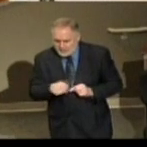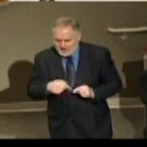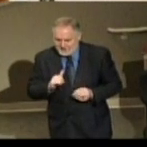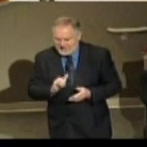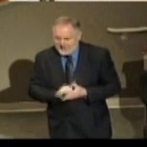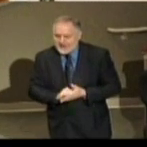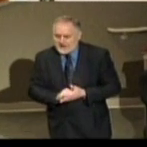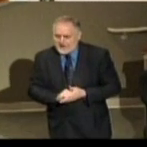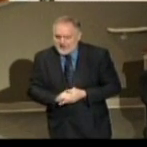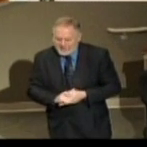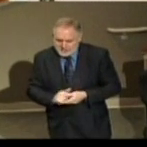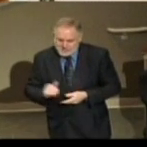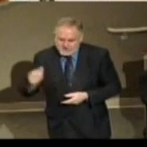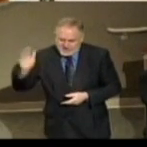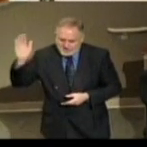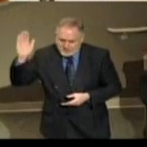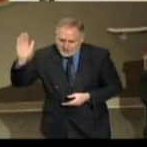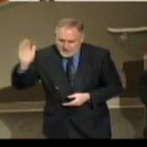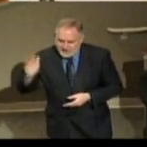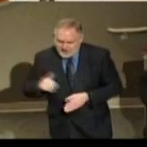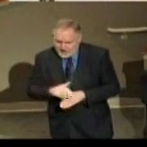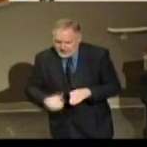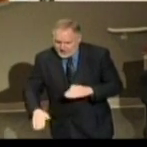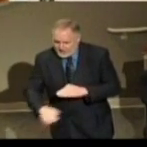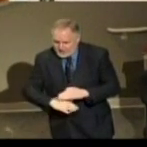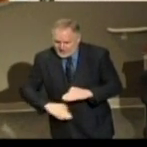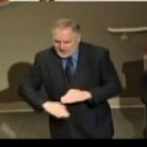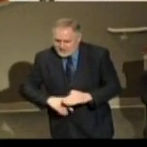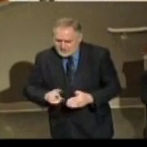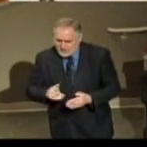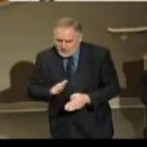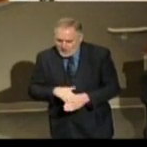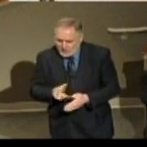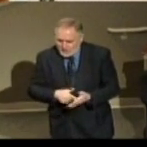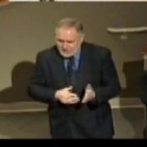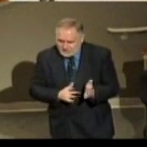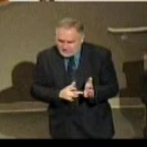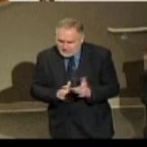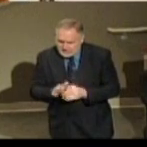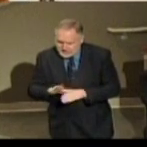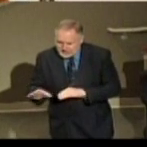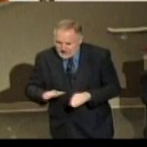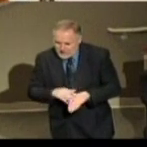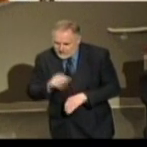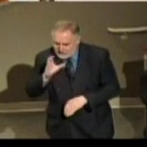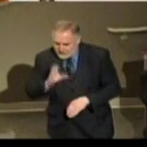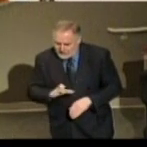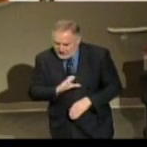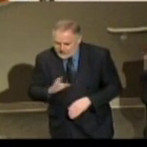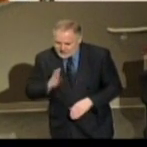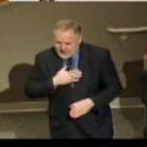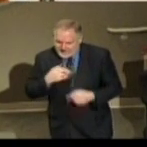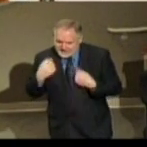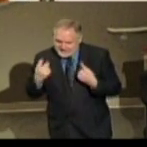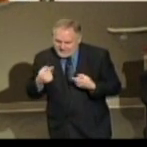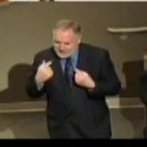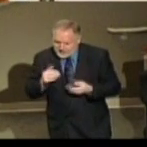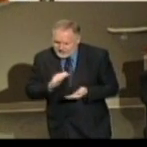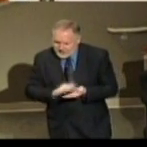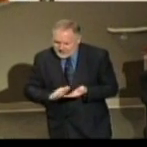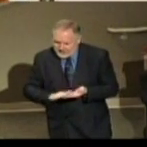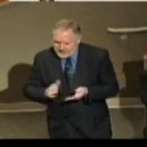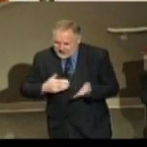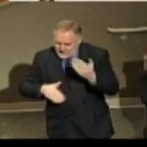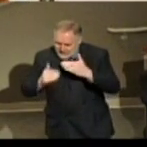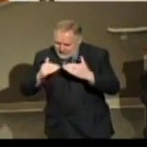Jesus did on that cross, that my sins are forgiven and heaven's my home. David, remember me in prayer.